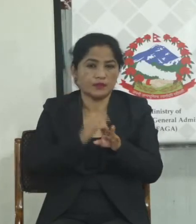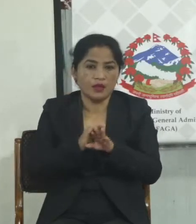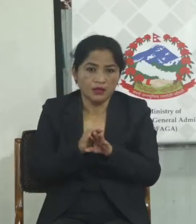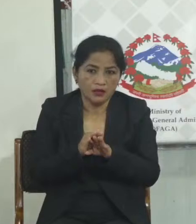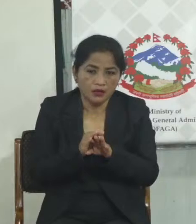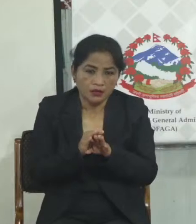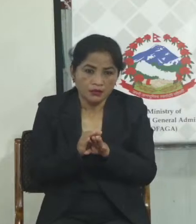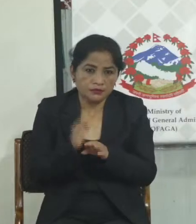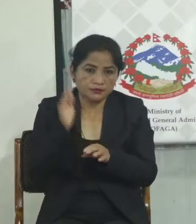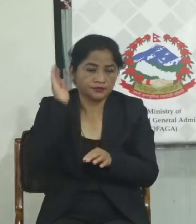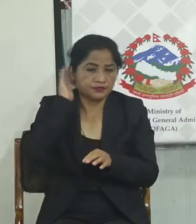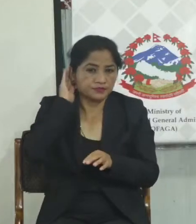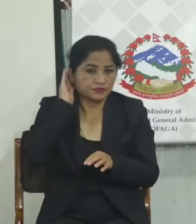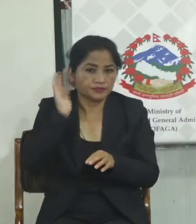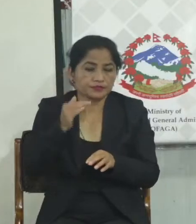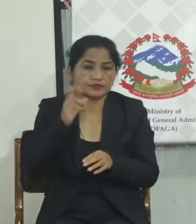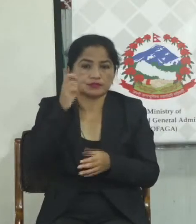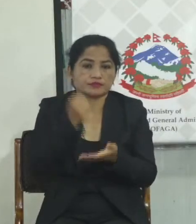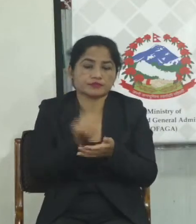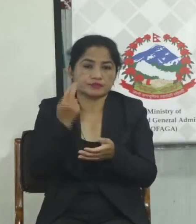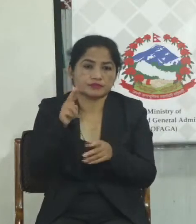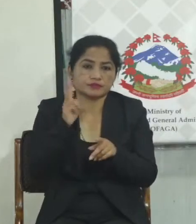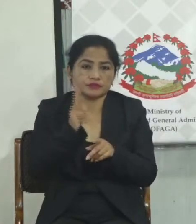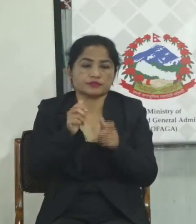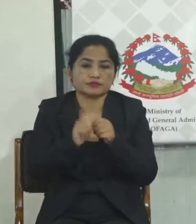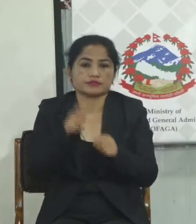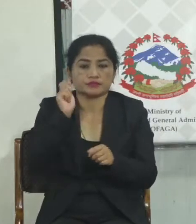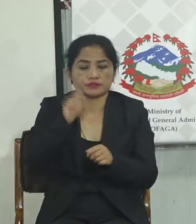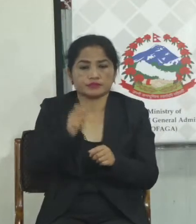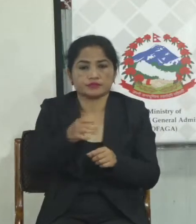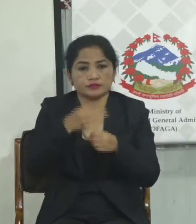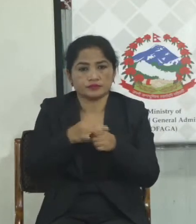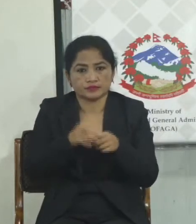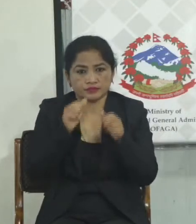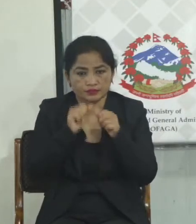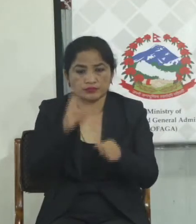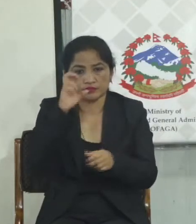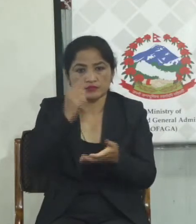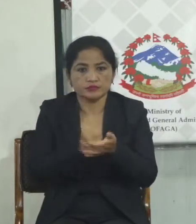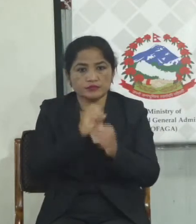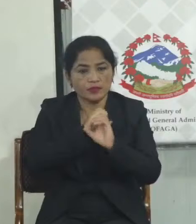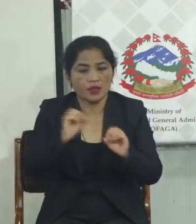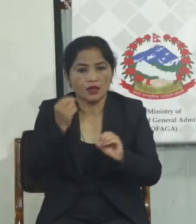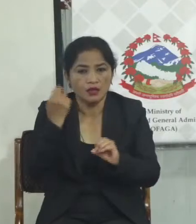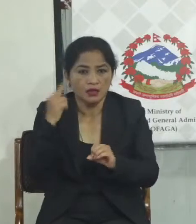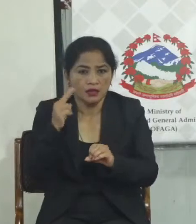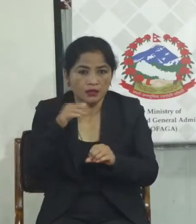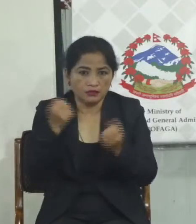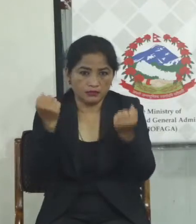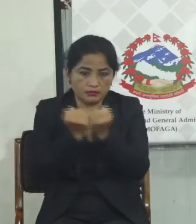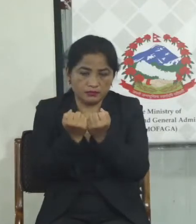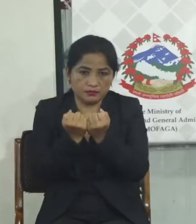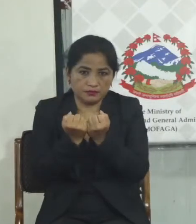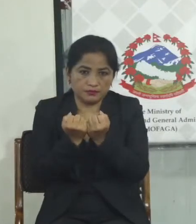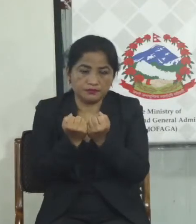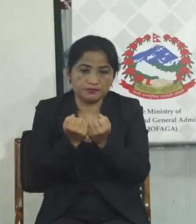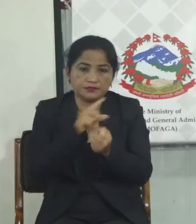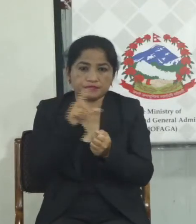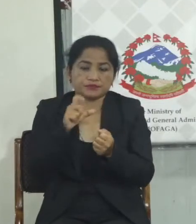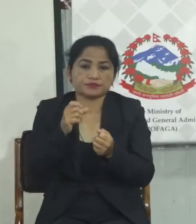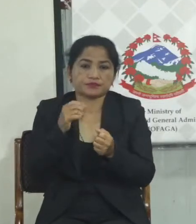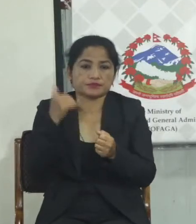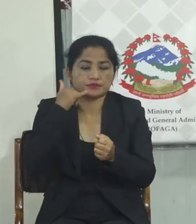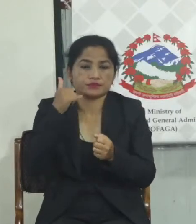into action, and those unregistered sites are also closed, and some sites are also closed.